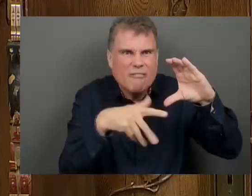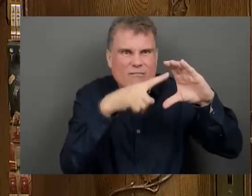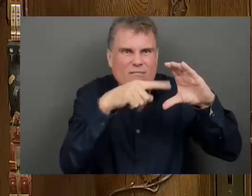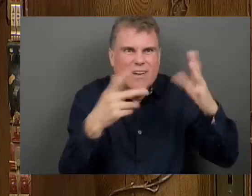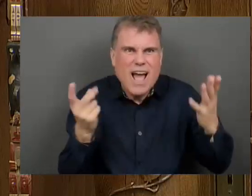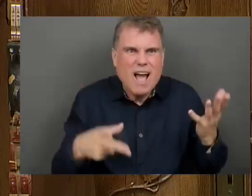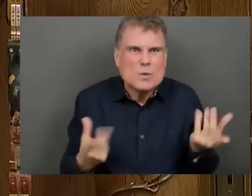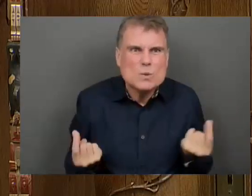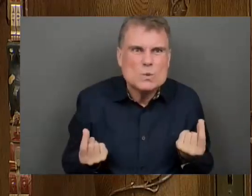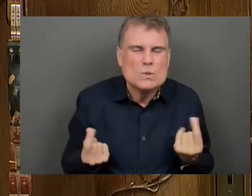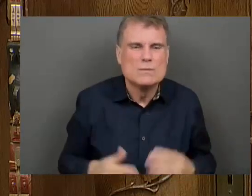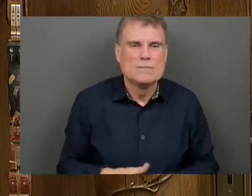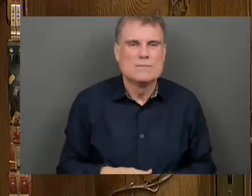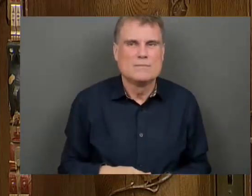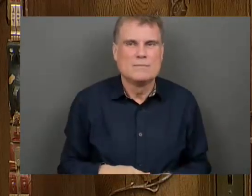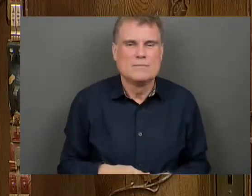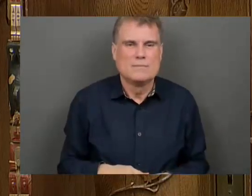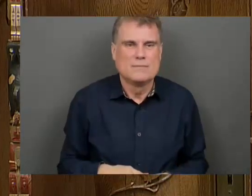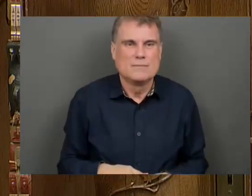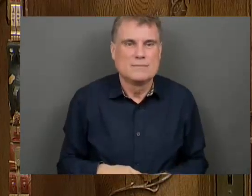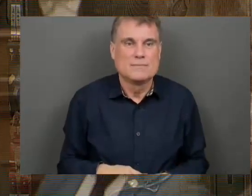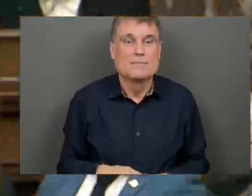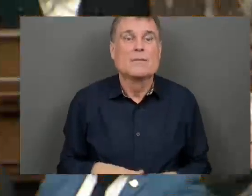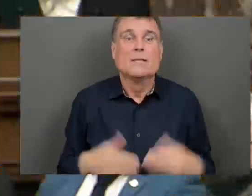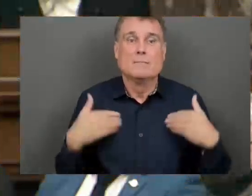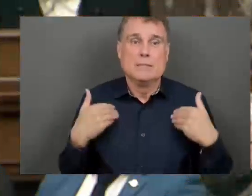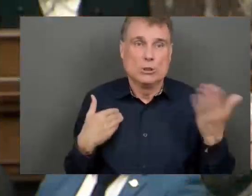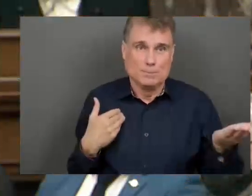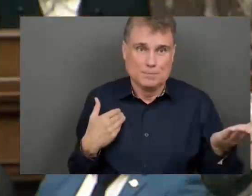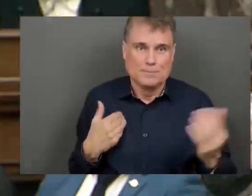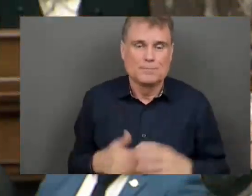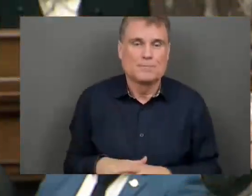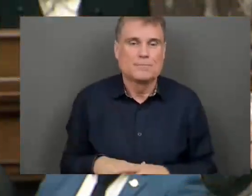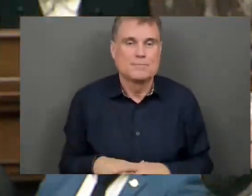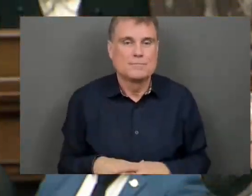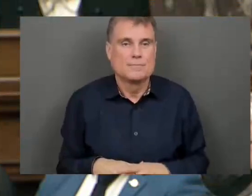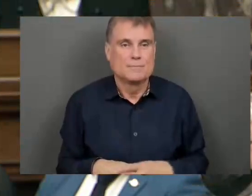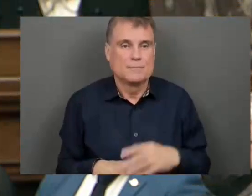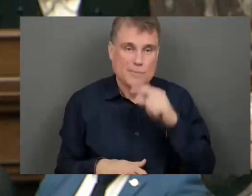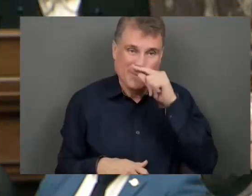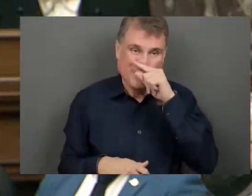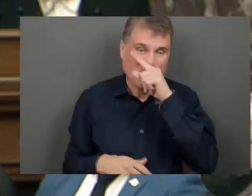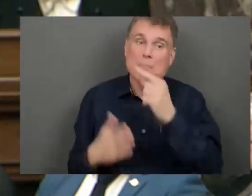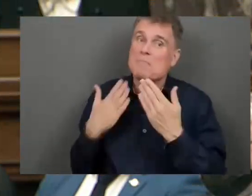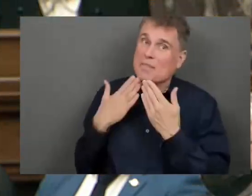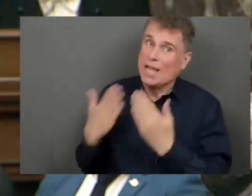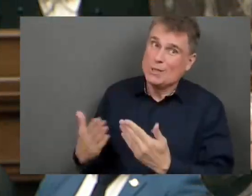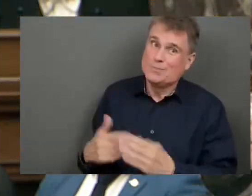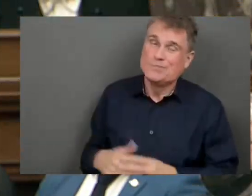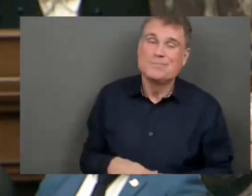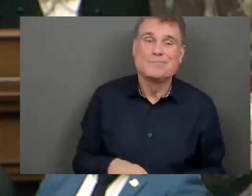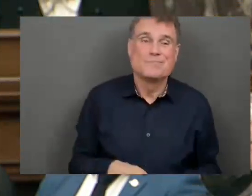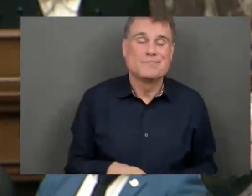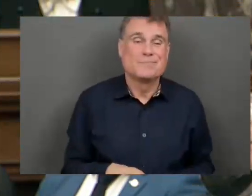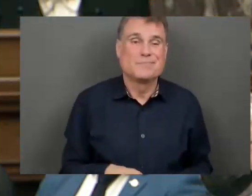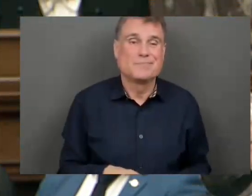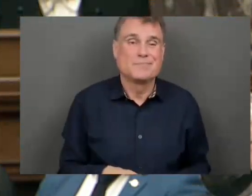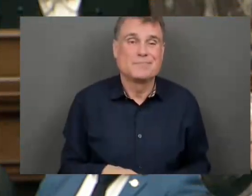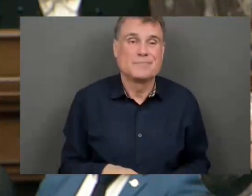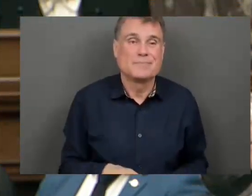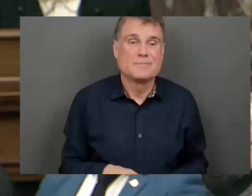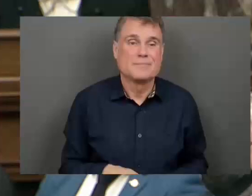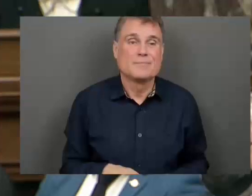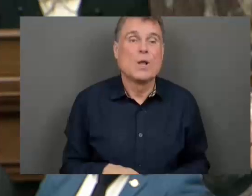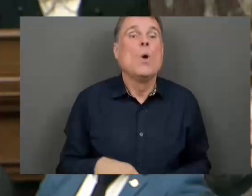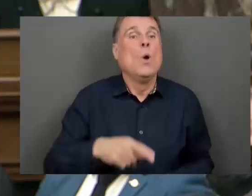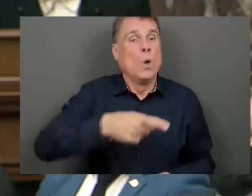Minister of Social Development and Poverty Reduction. Thank you, Mr. Speaker. We all feel in every community the impact